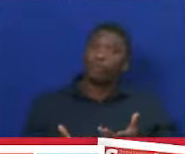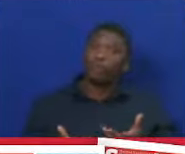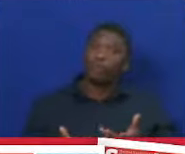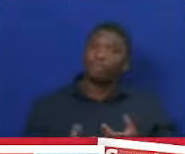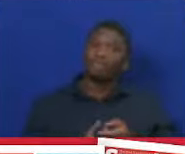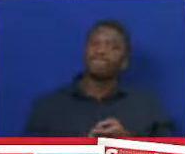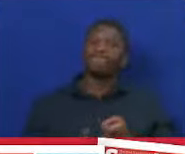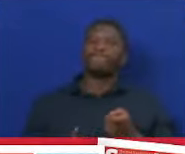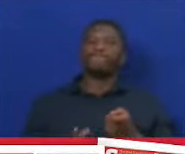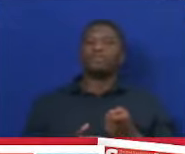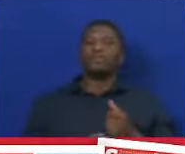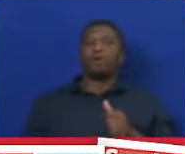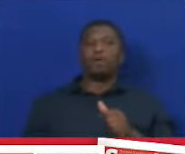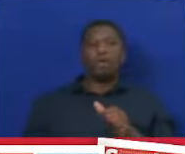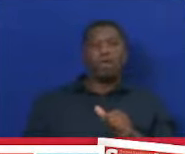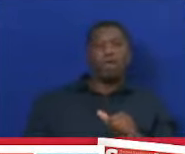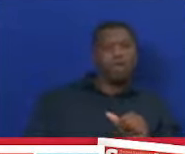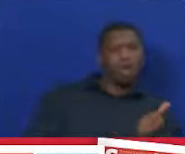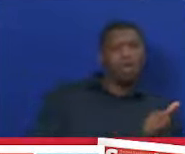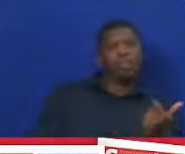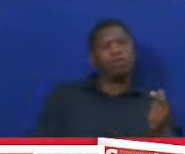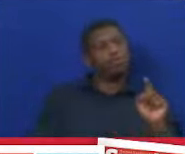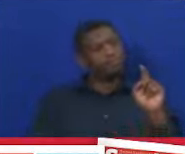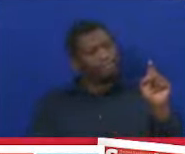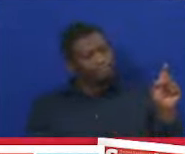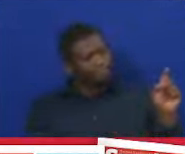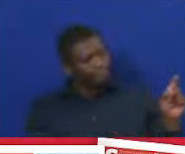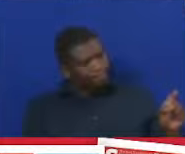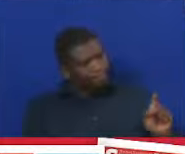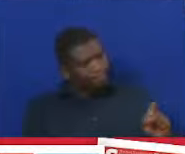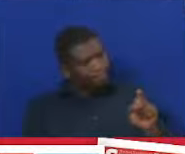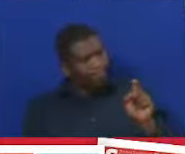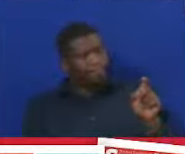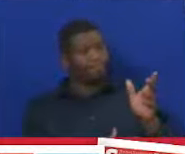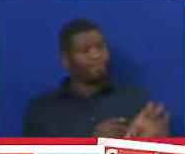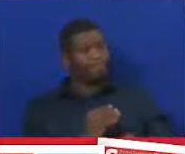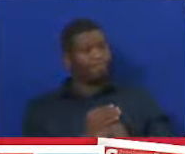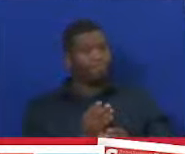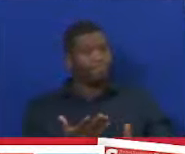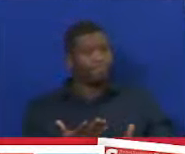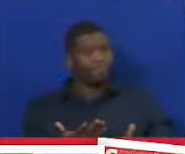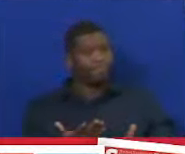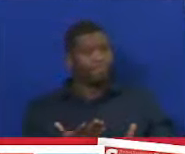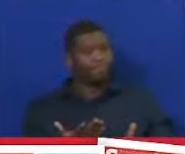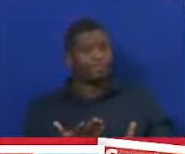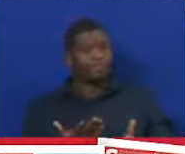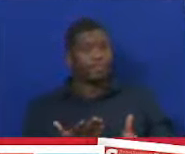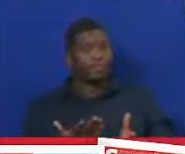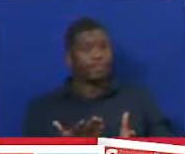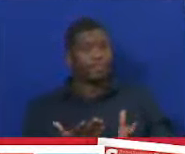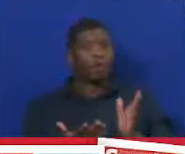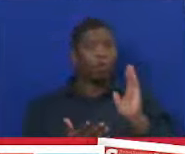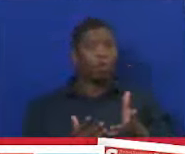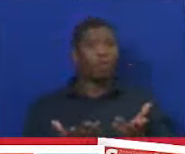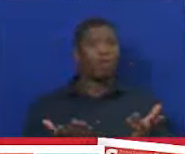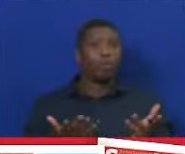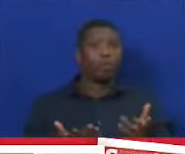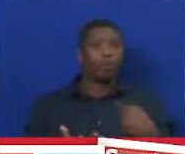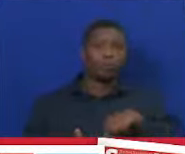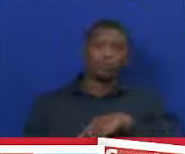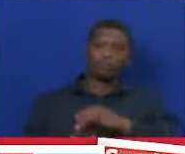law enforcement agencies that will be outside of Gauteng,